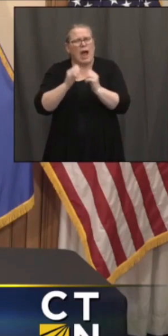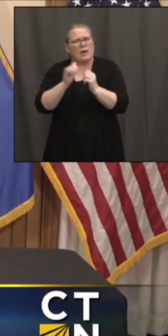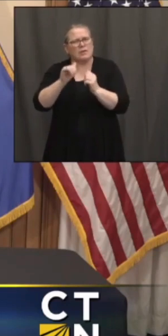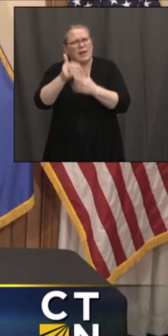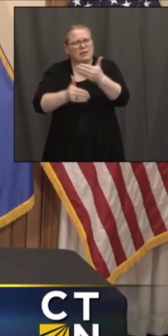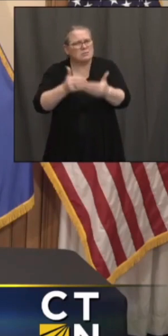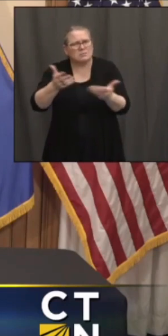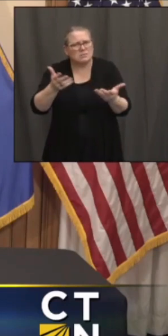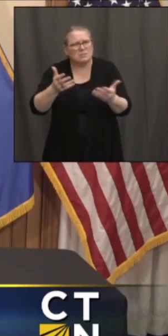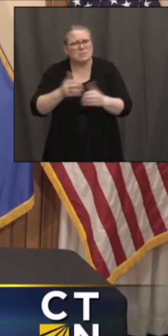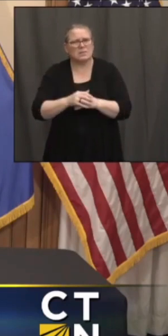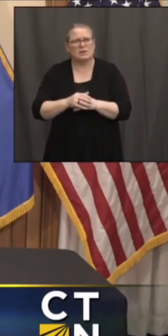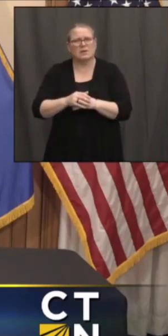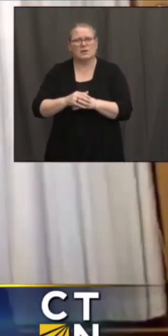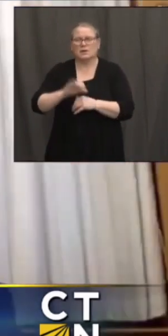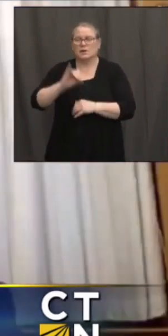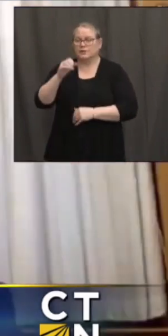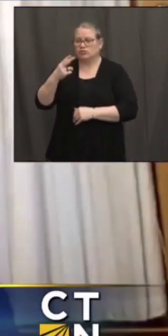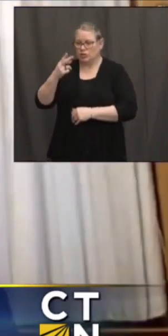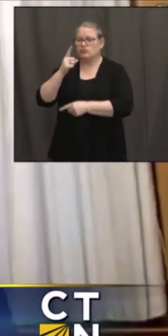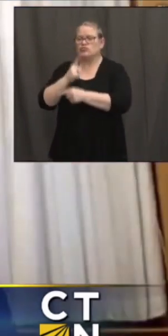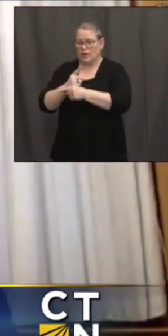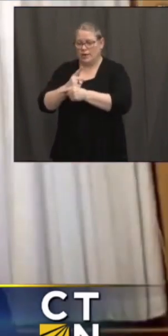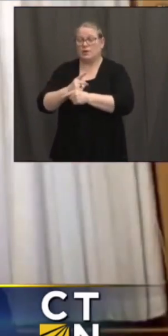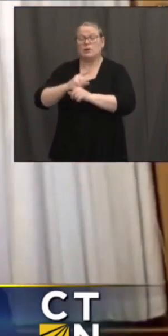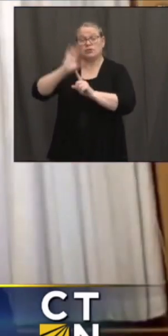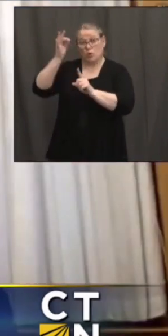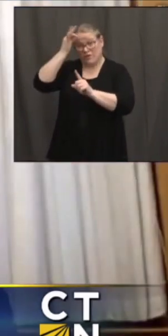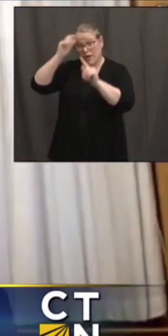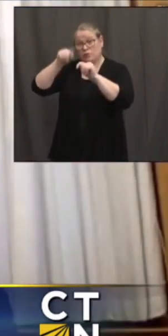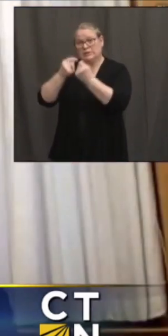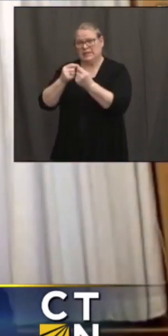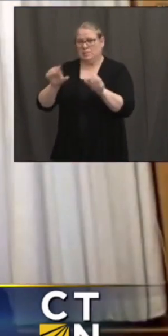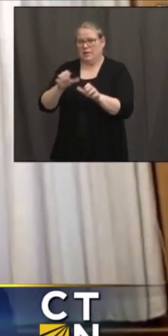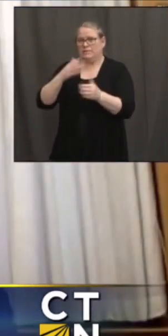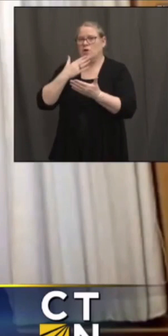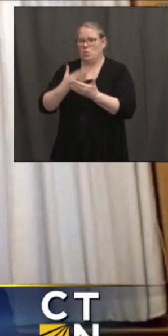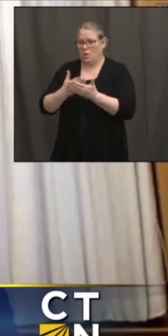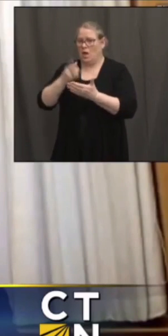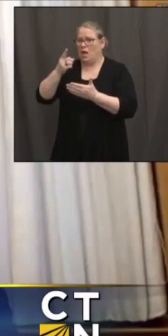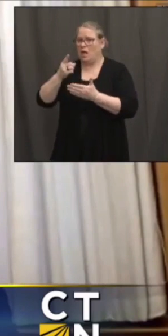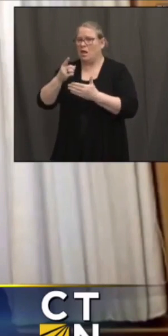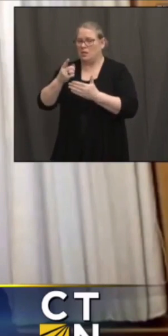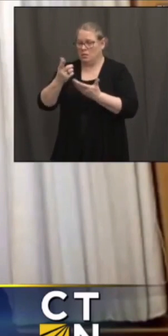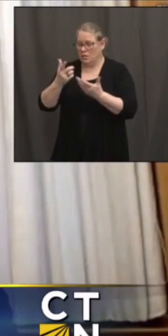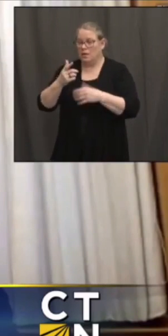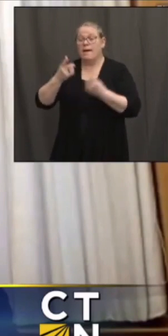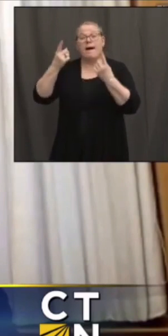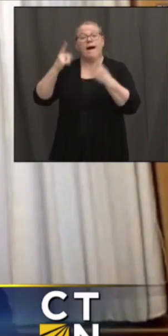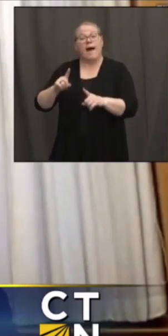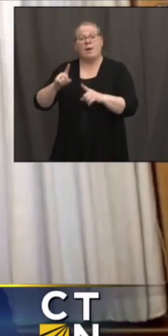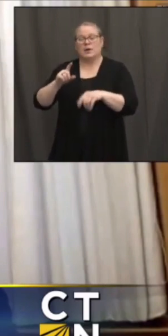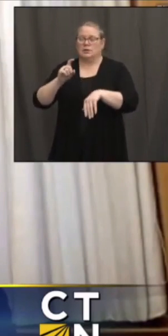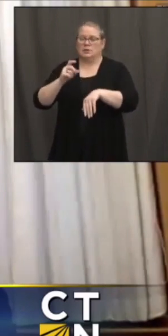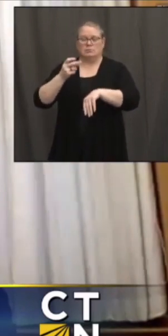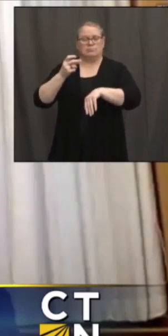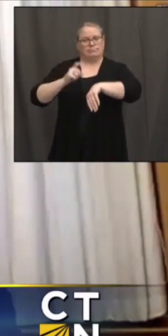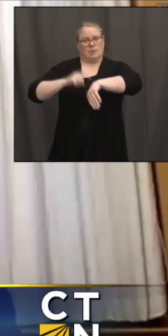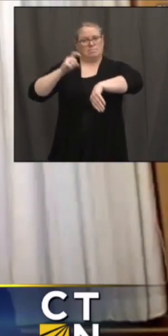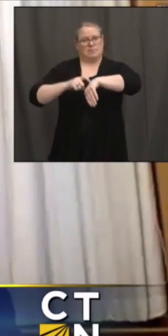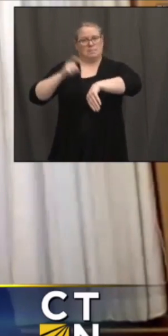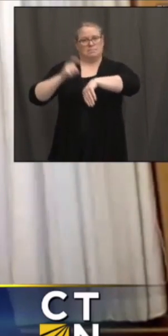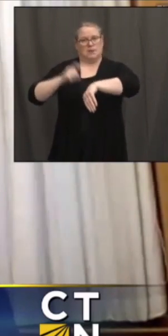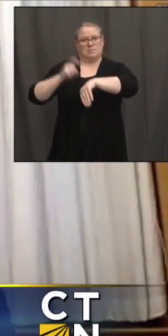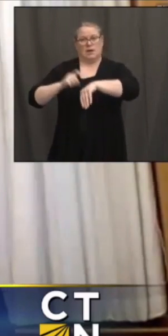That's correct. So this is something that the federal team has done well, is that they have been delivering like clockwork the second doses